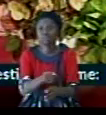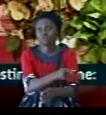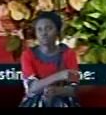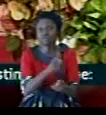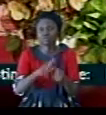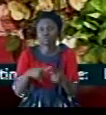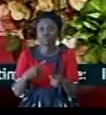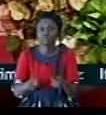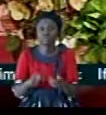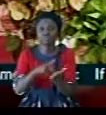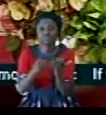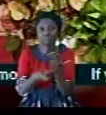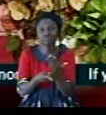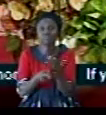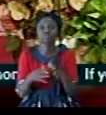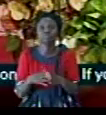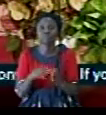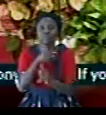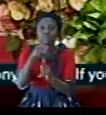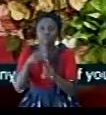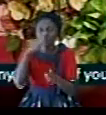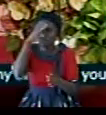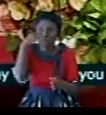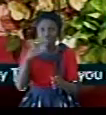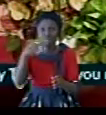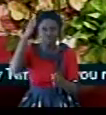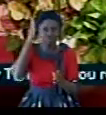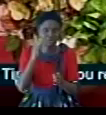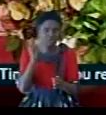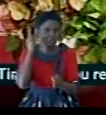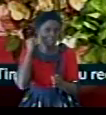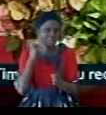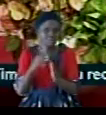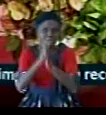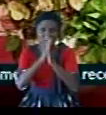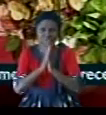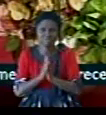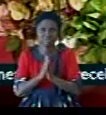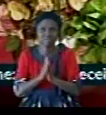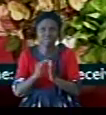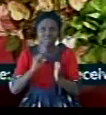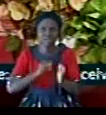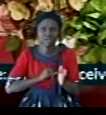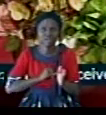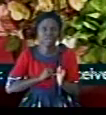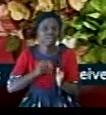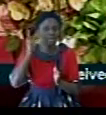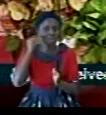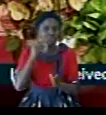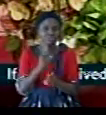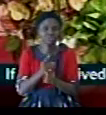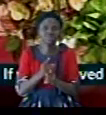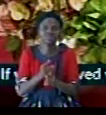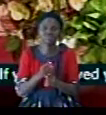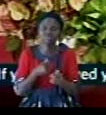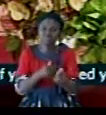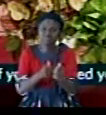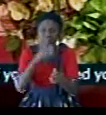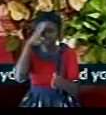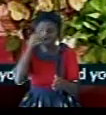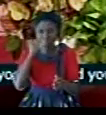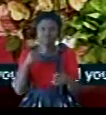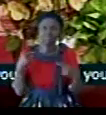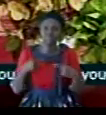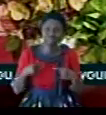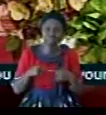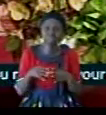the man of God was praying, when the man of God was preaching, I was just following him. I was enjoying the preaching. Before that, I was still having the